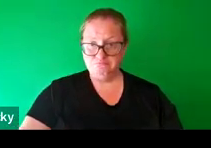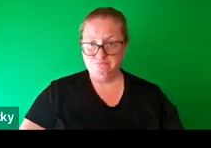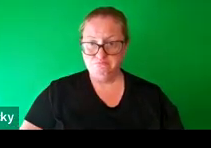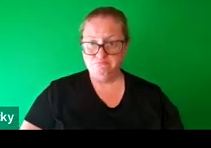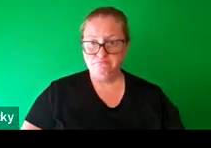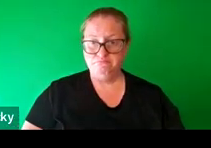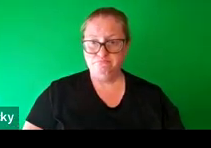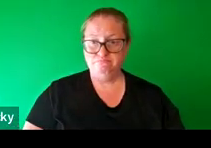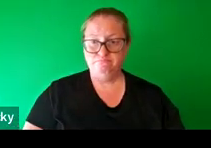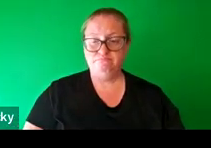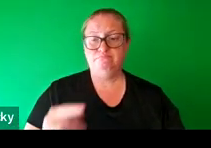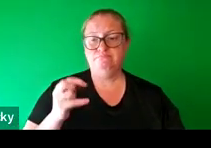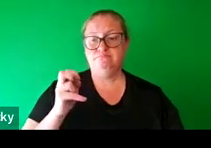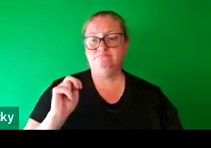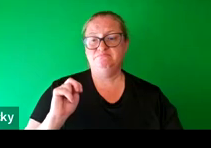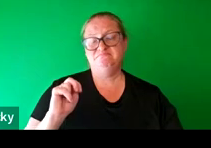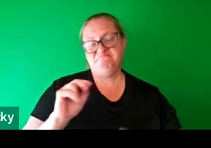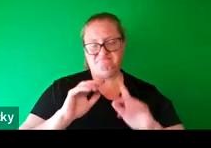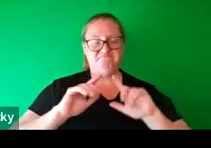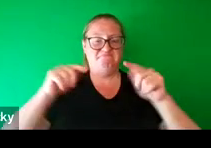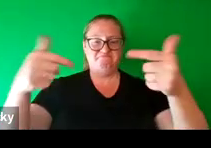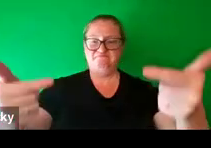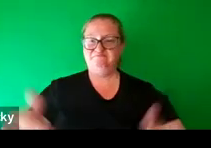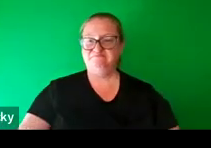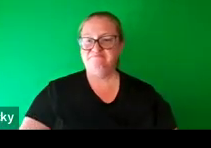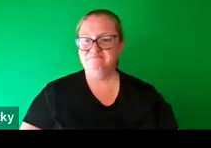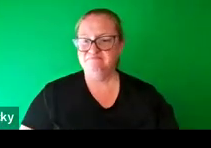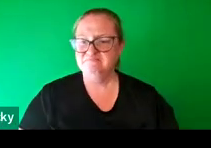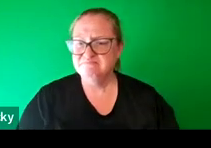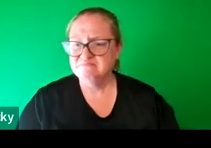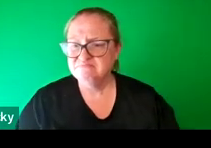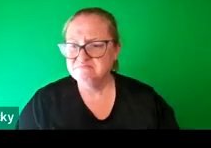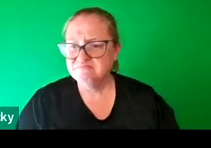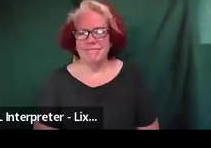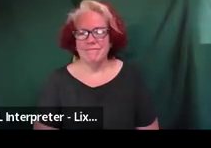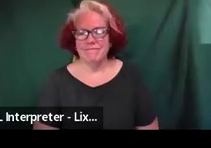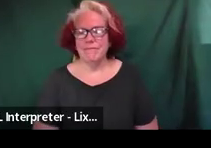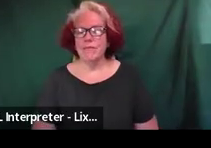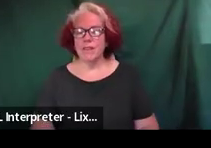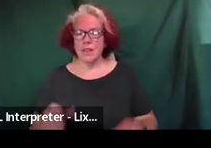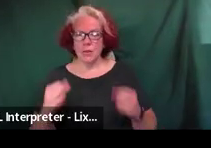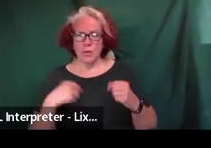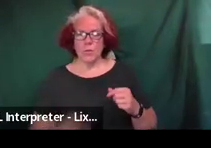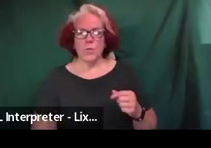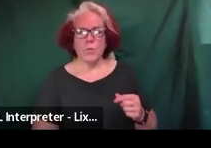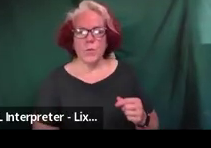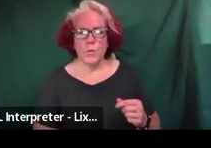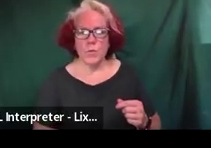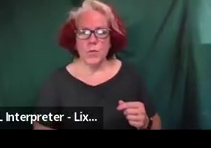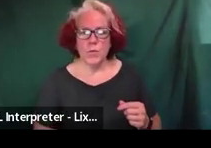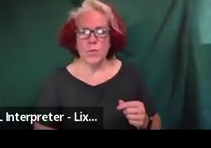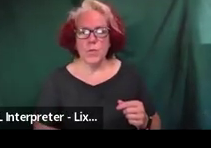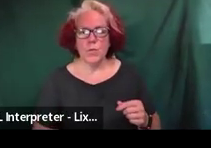And then making sure that we have an interim position control process until we can transition to